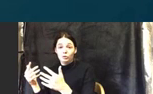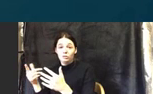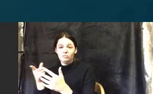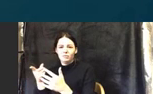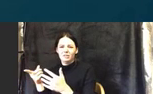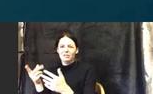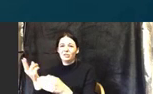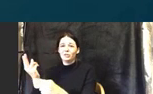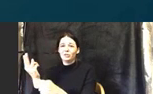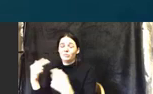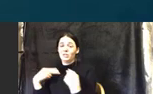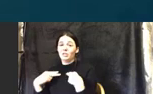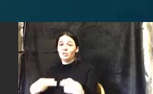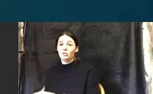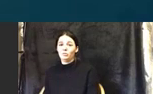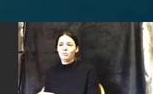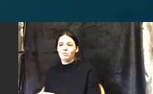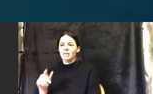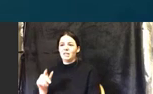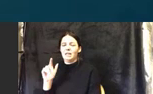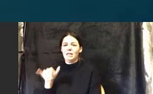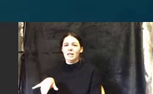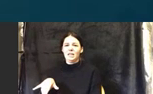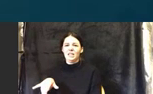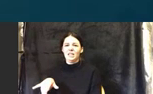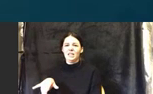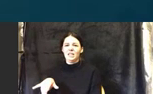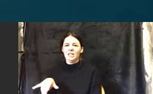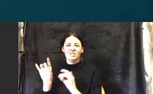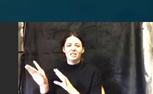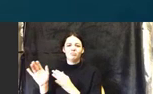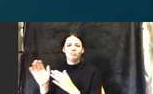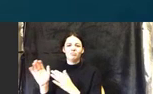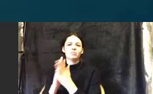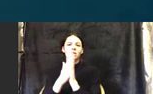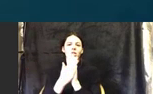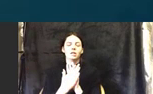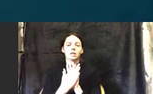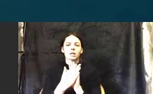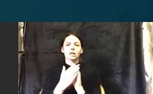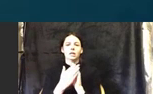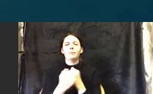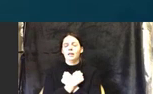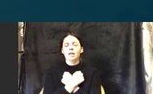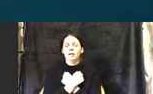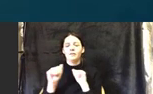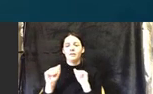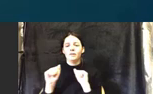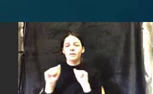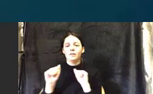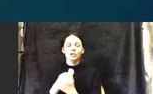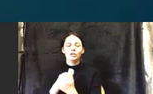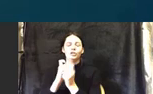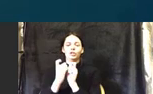into love. And again, that in itself can change the world drastically.